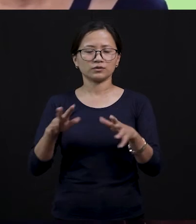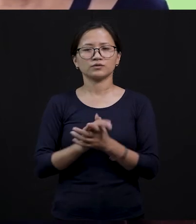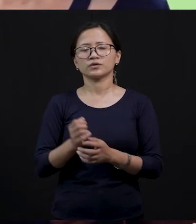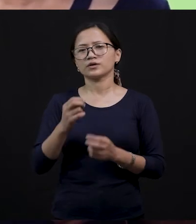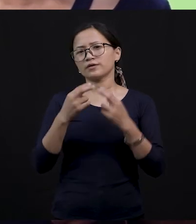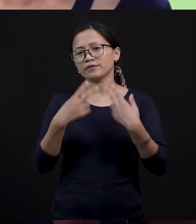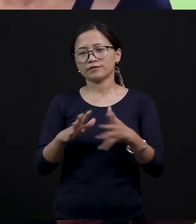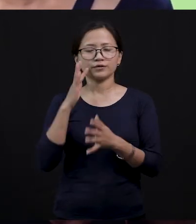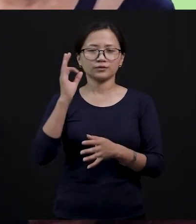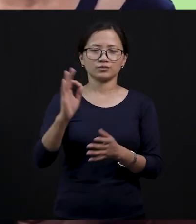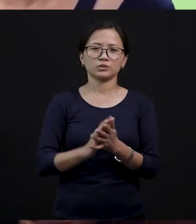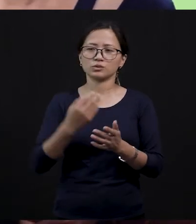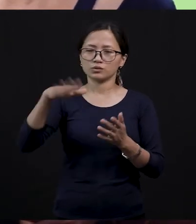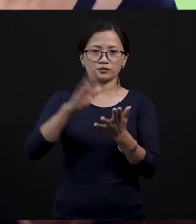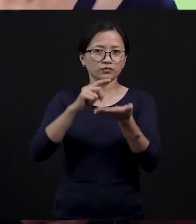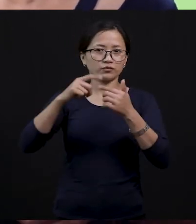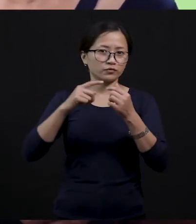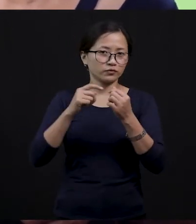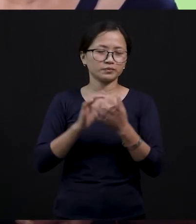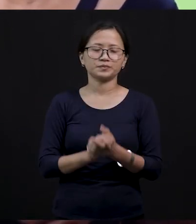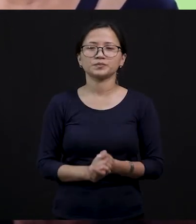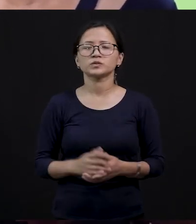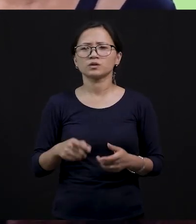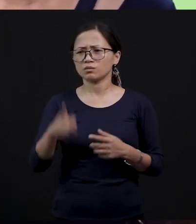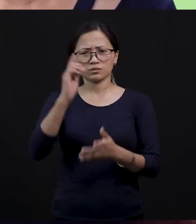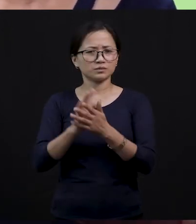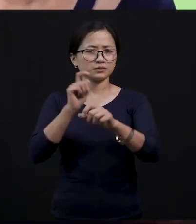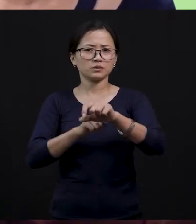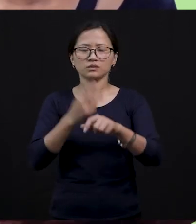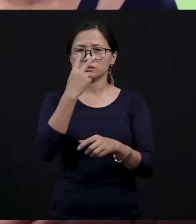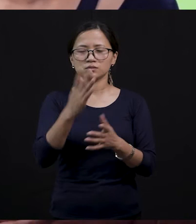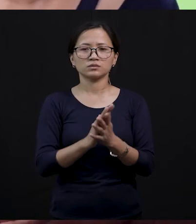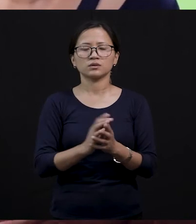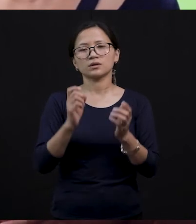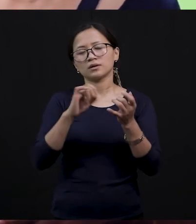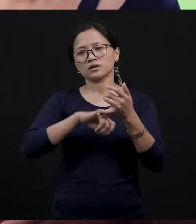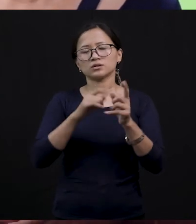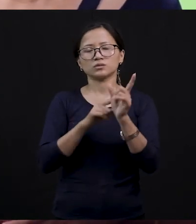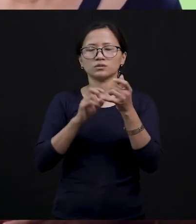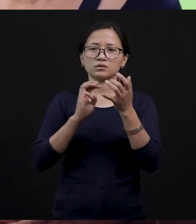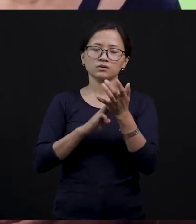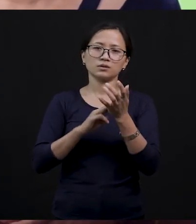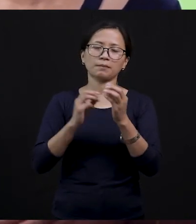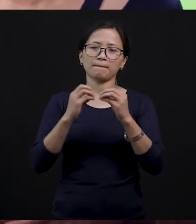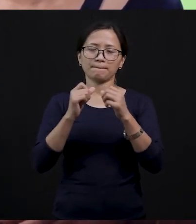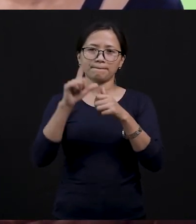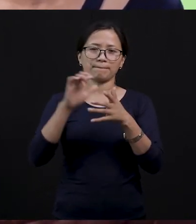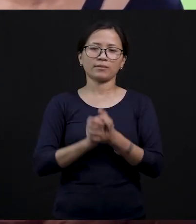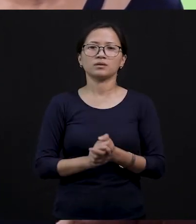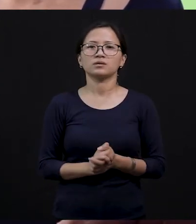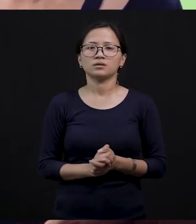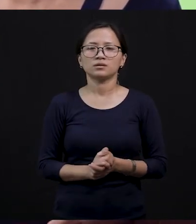When you go to vote, most of the time what we see is the election symbol of a political party. So if my